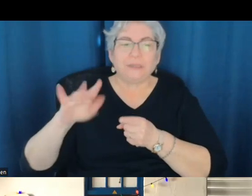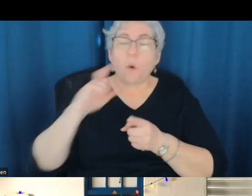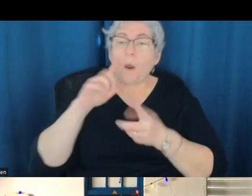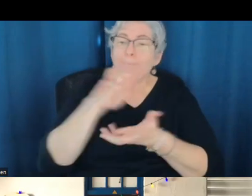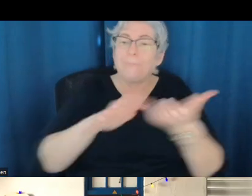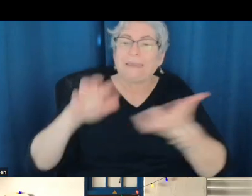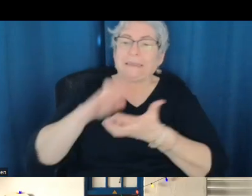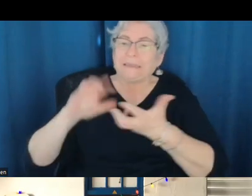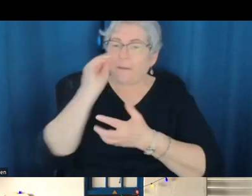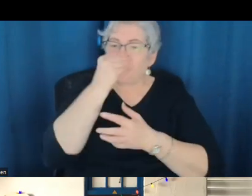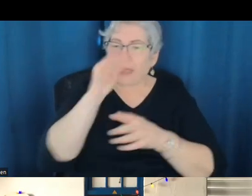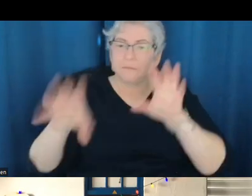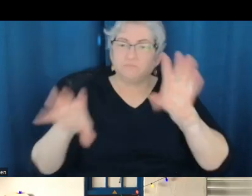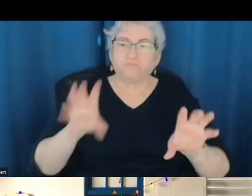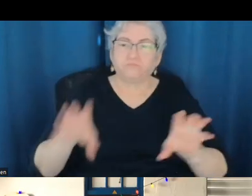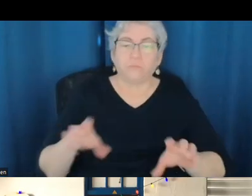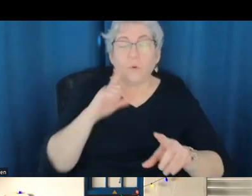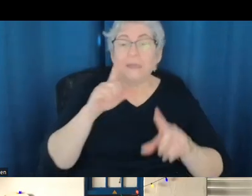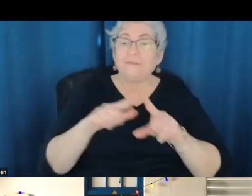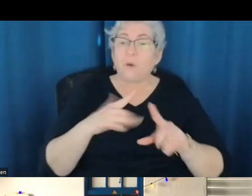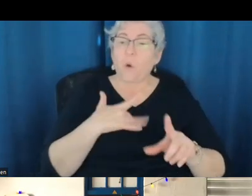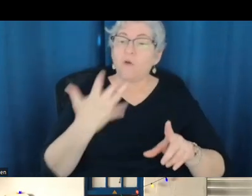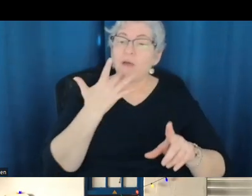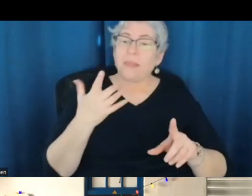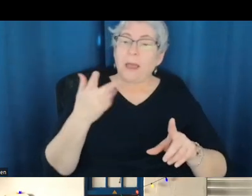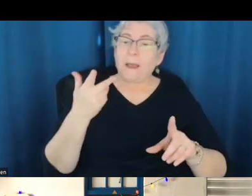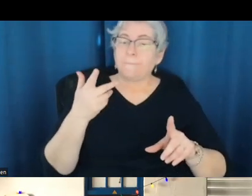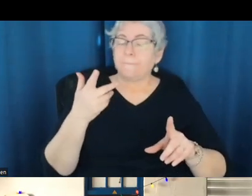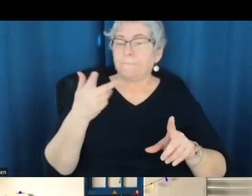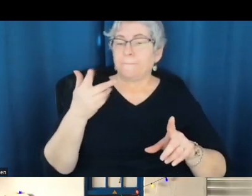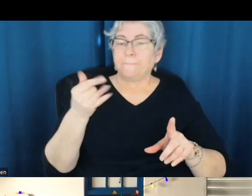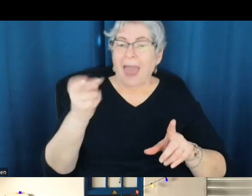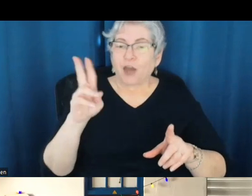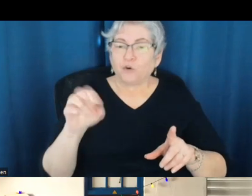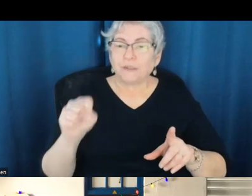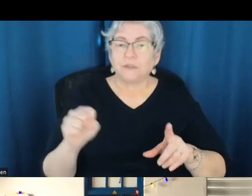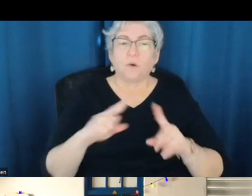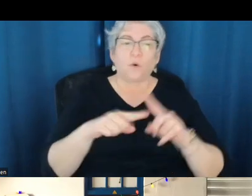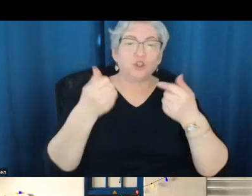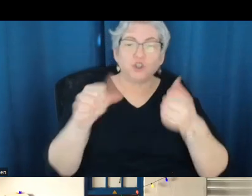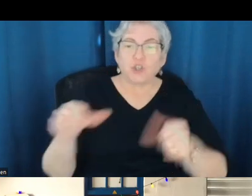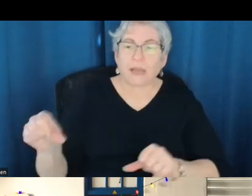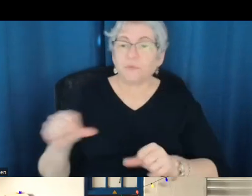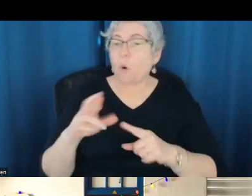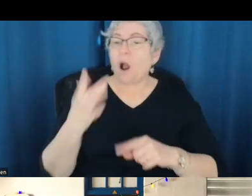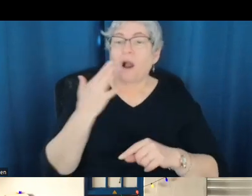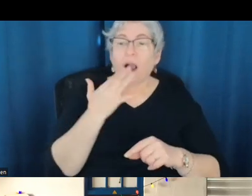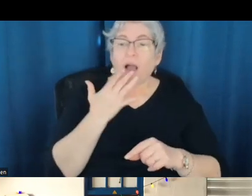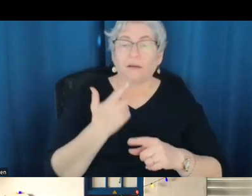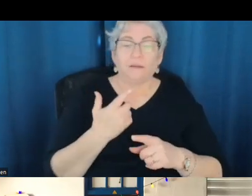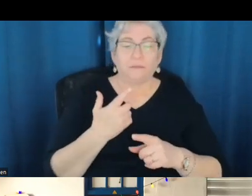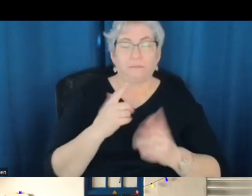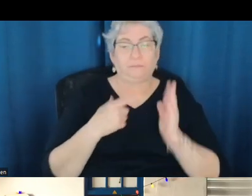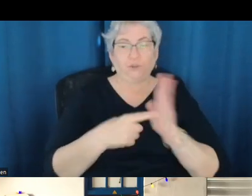plantings, different patterns, symbols, shapes, or even colors can represent different